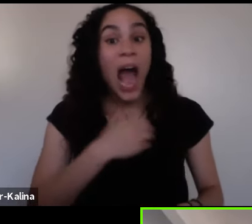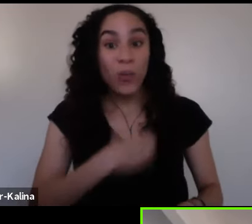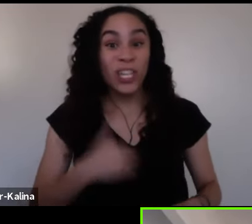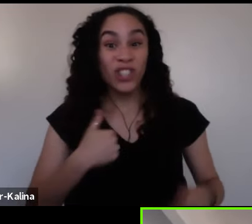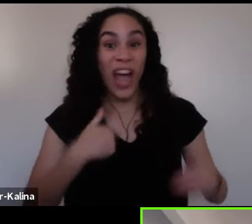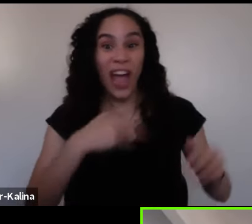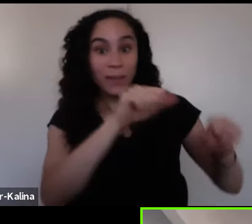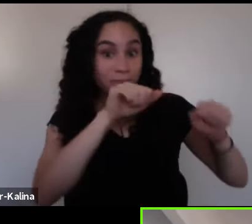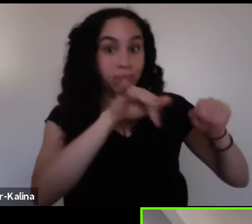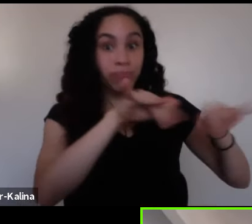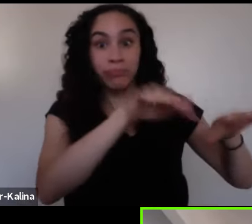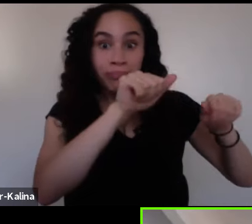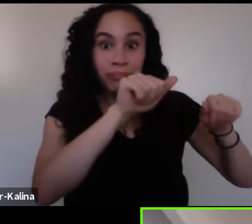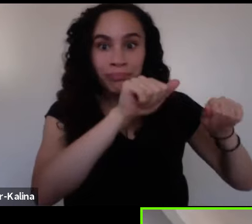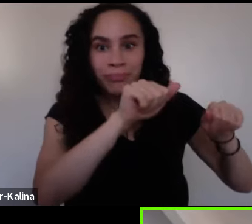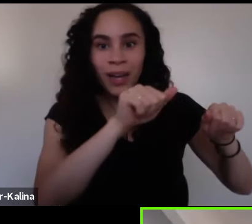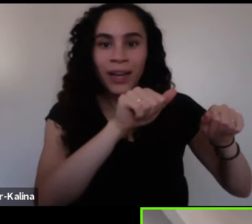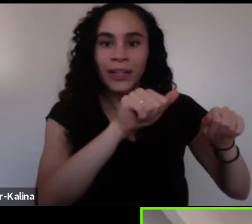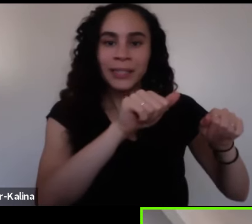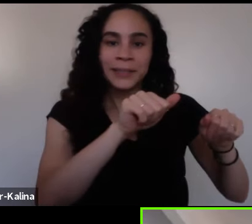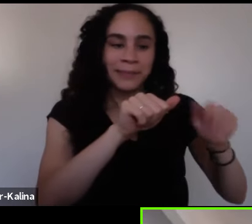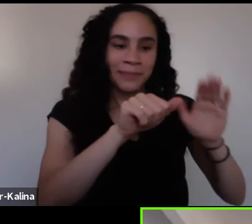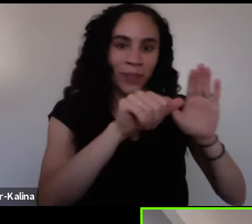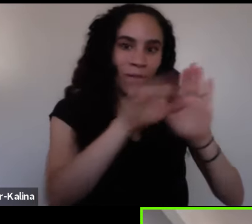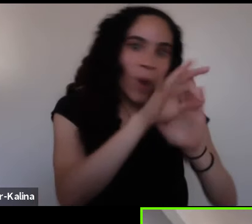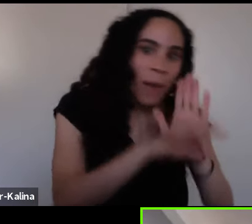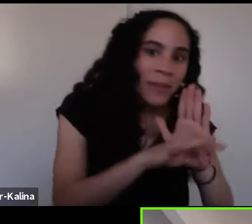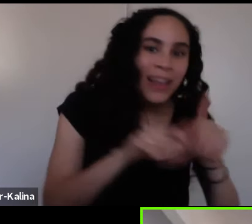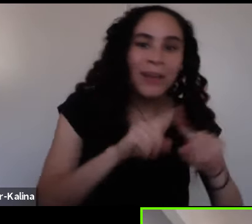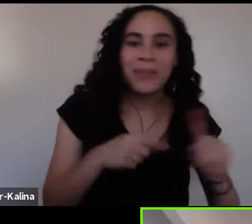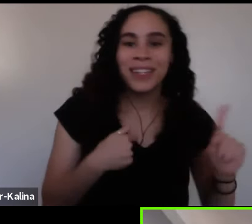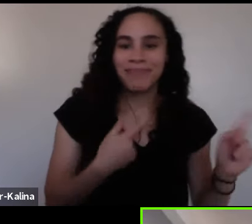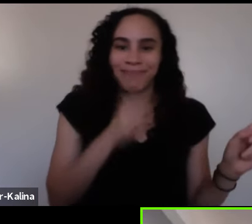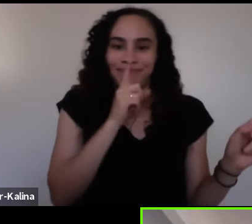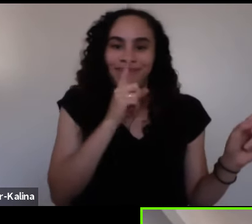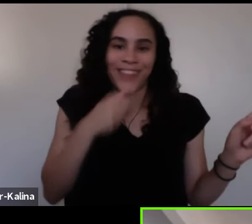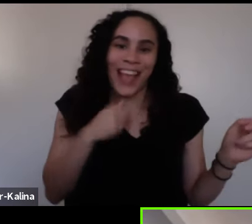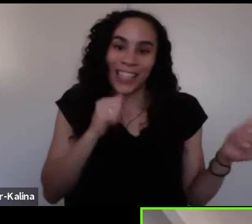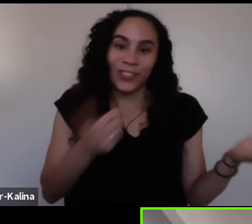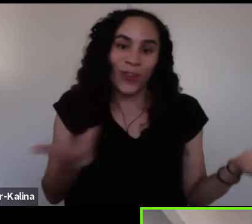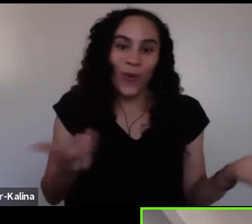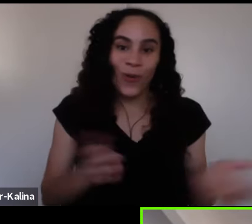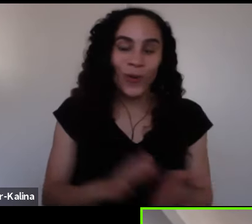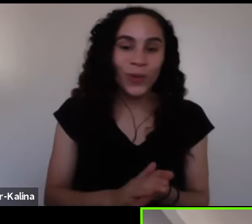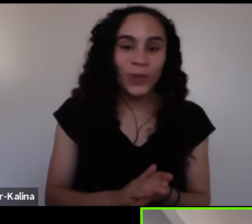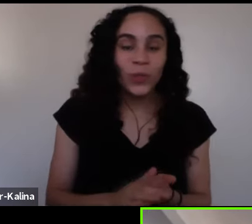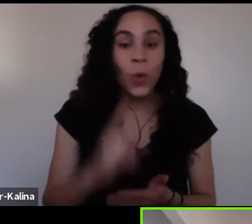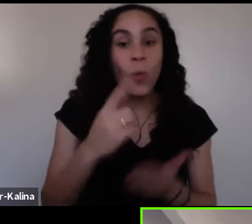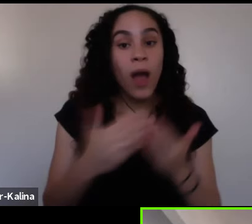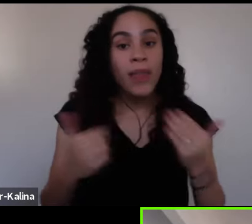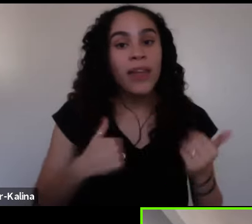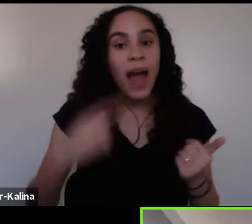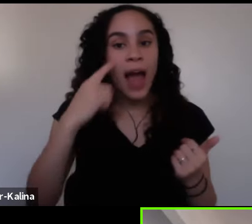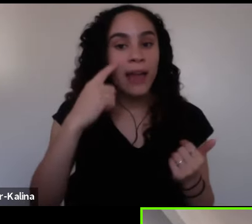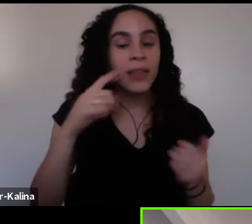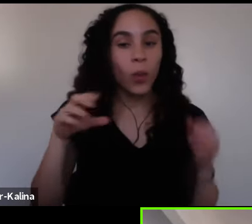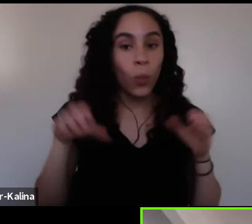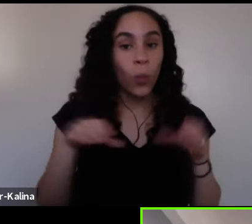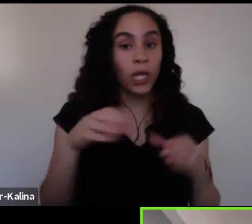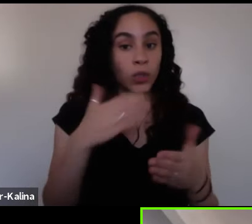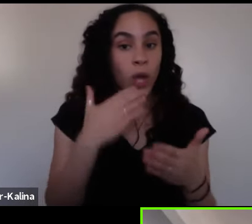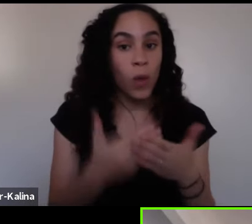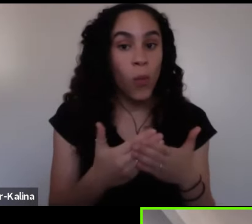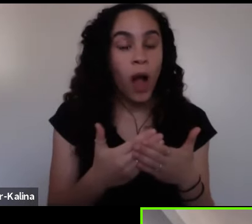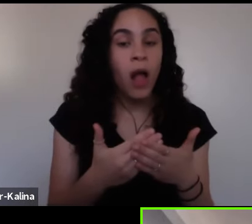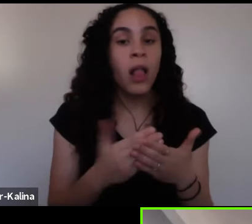don't. You know, I don't. You know, one of the things that I think that we do really well is that we